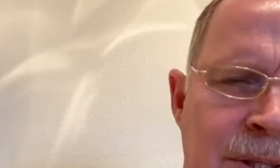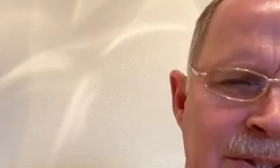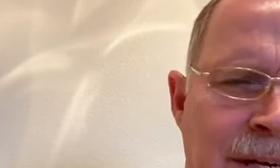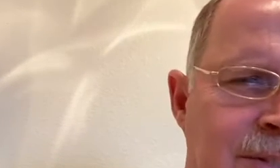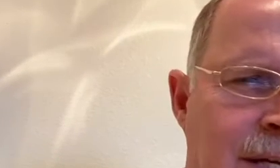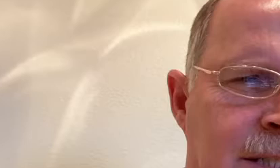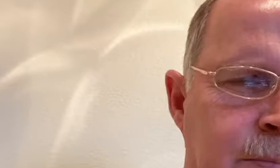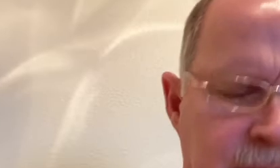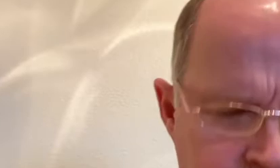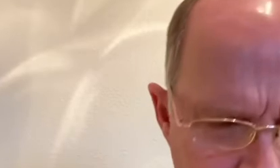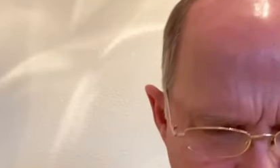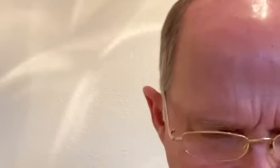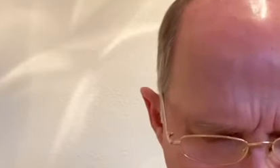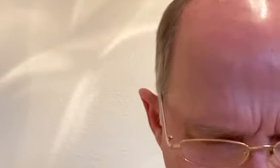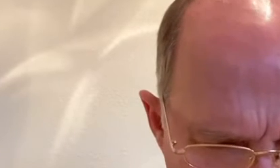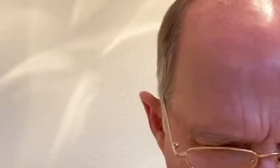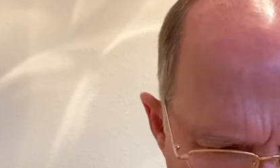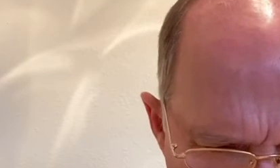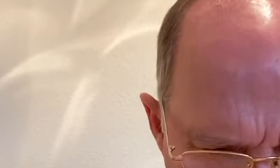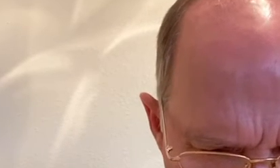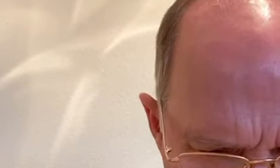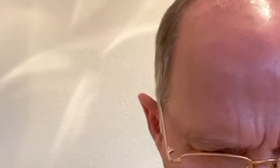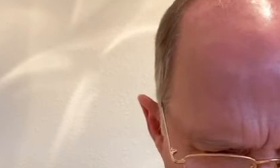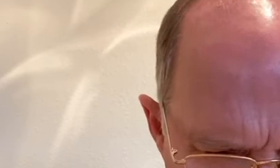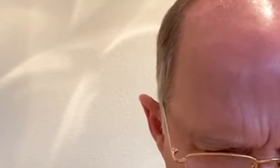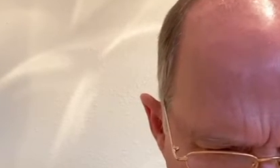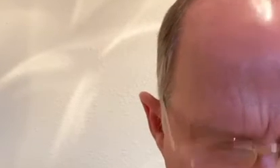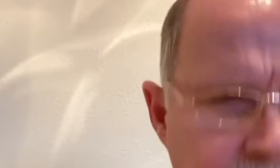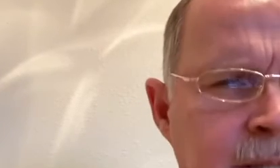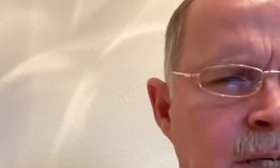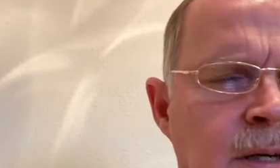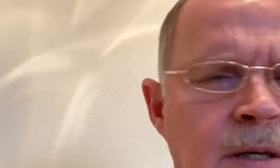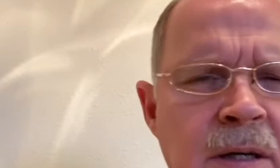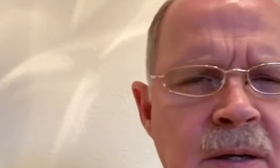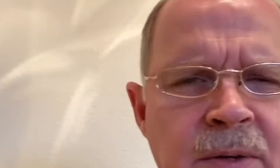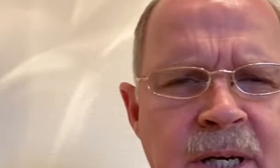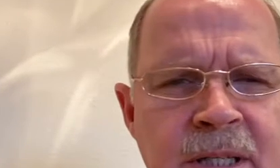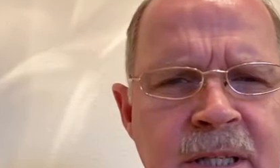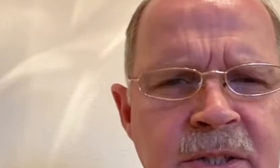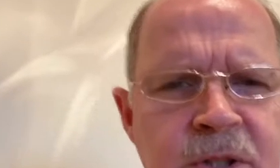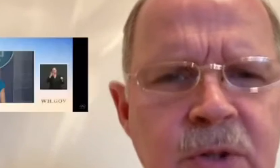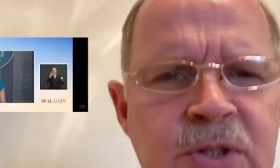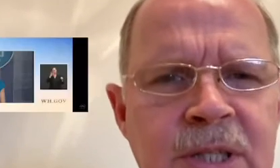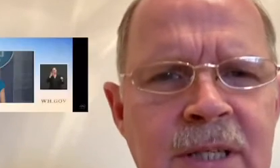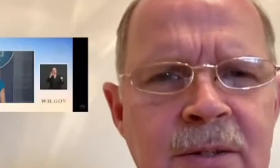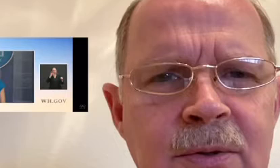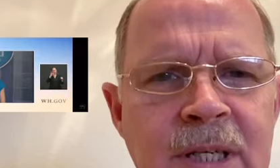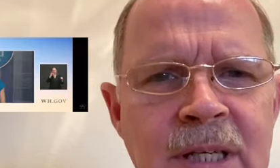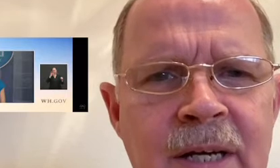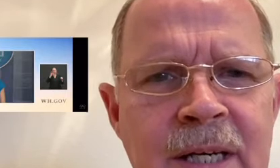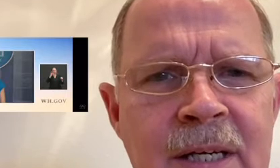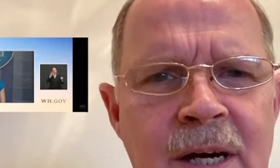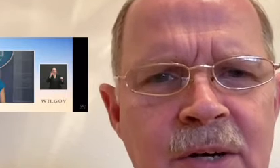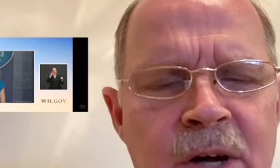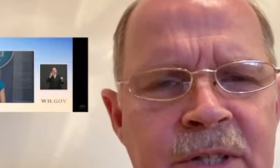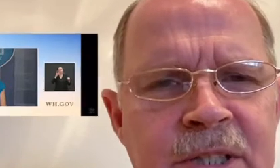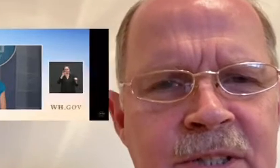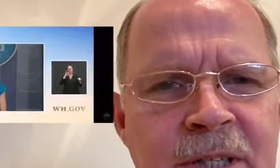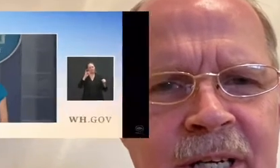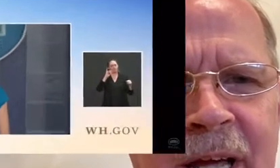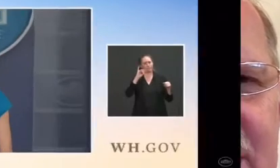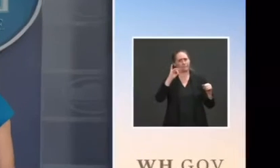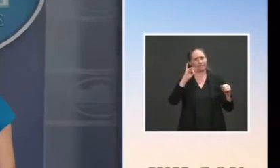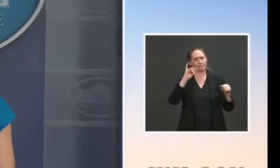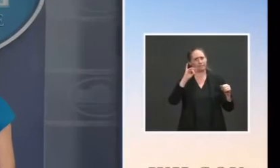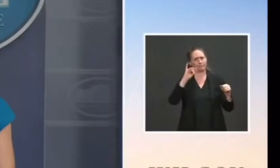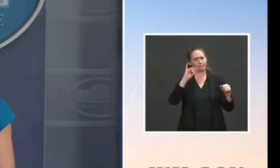me, but it sounds like it's big this way, doesn't it? Which one is that? Oh, that is Ducey, who did not get called on yesterday.